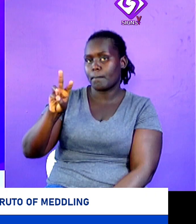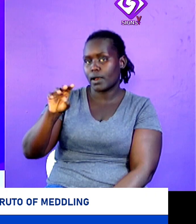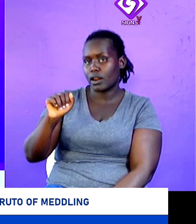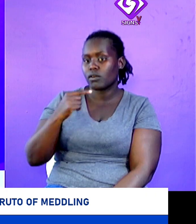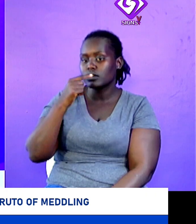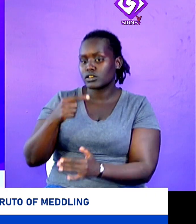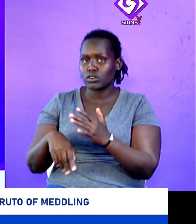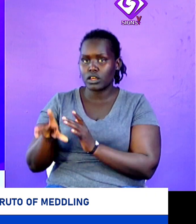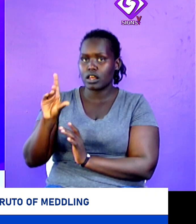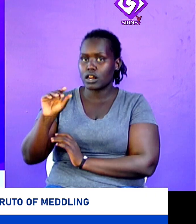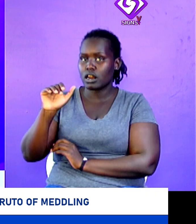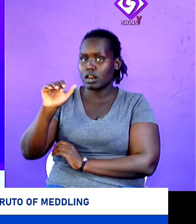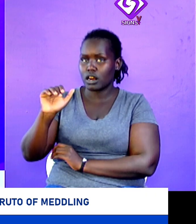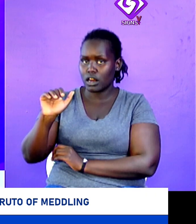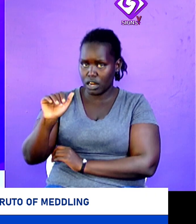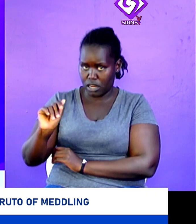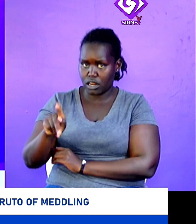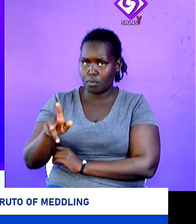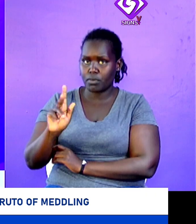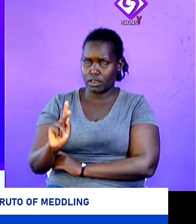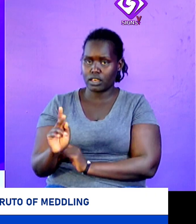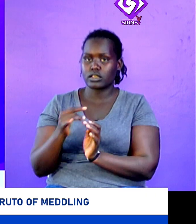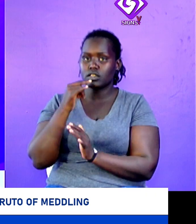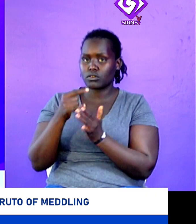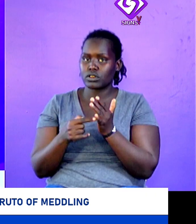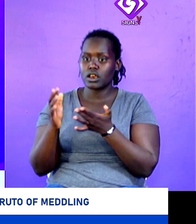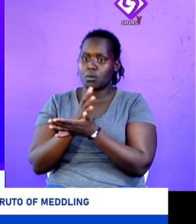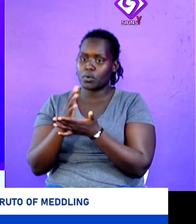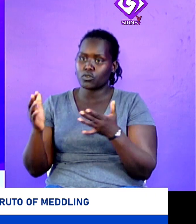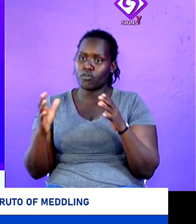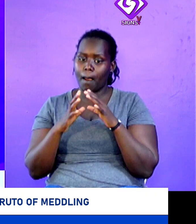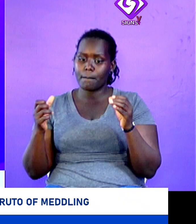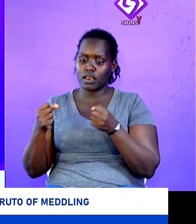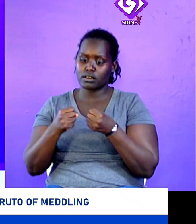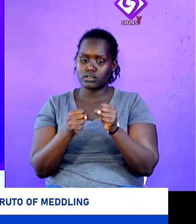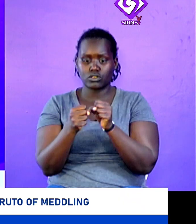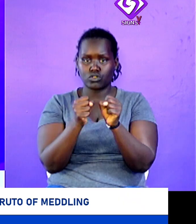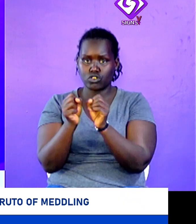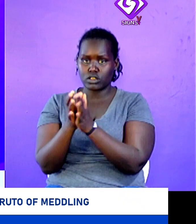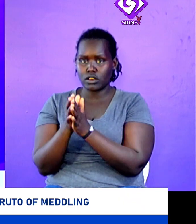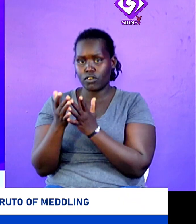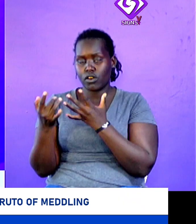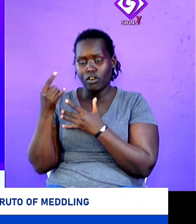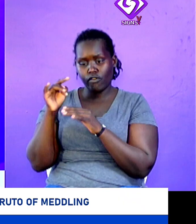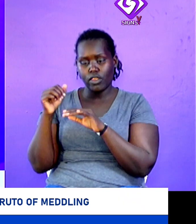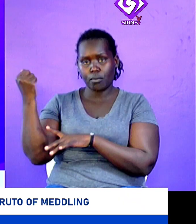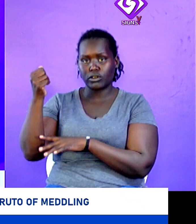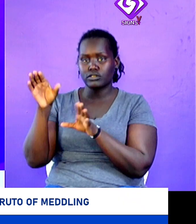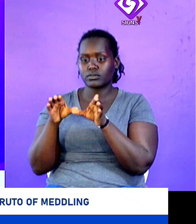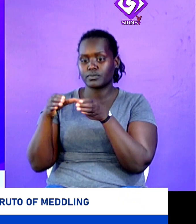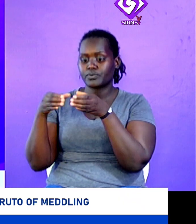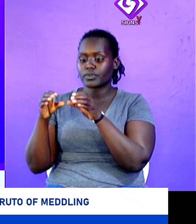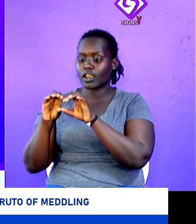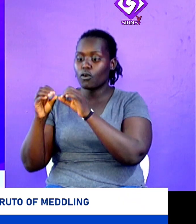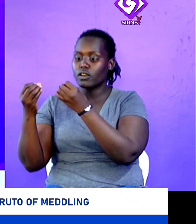alleged plan is part of a wide strategy to destabilize political